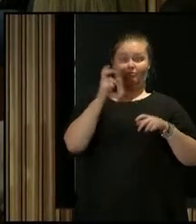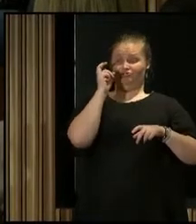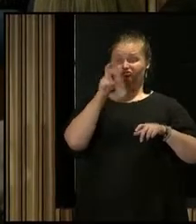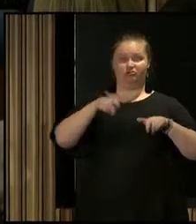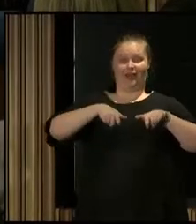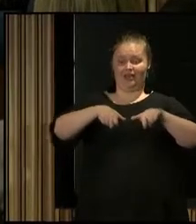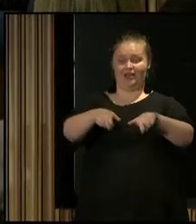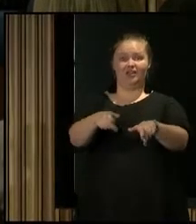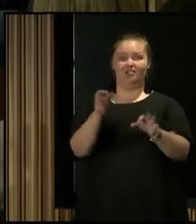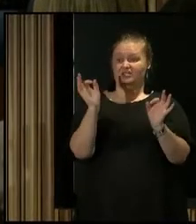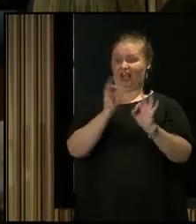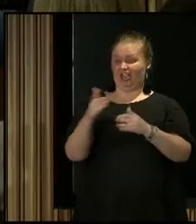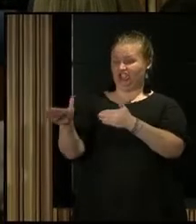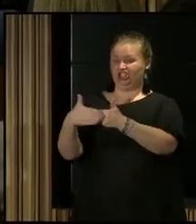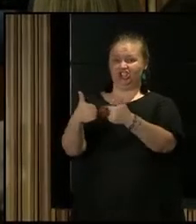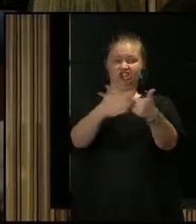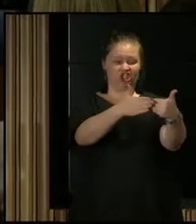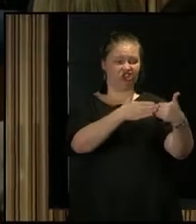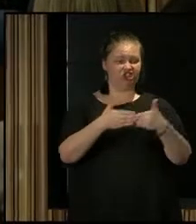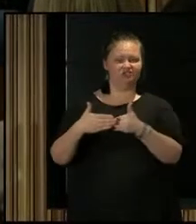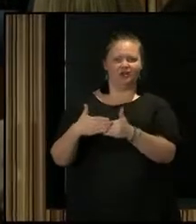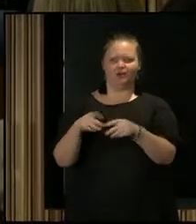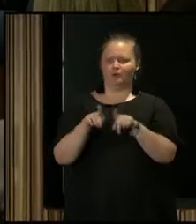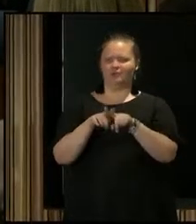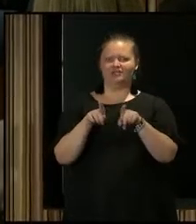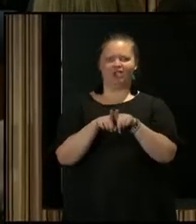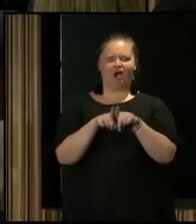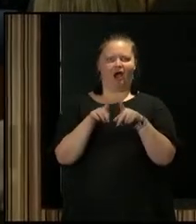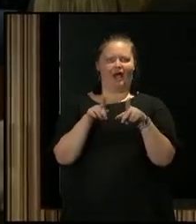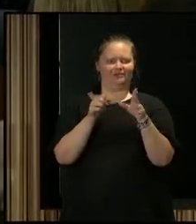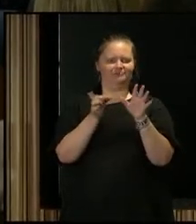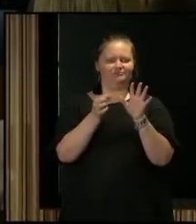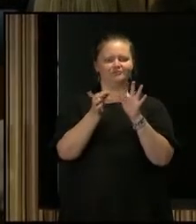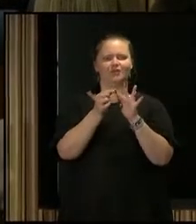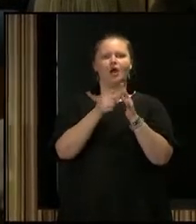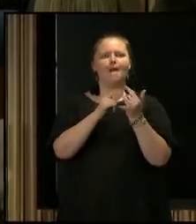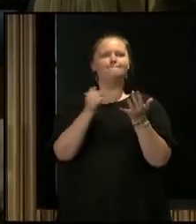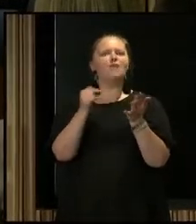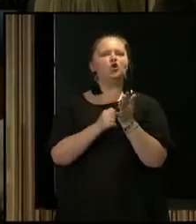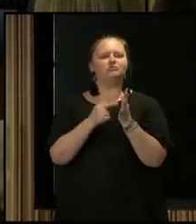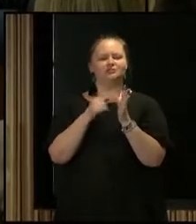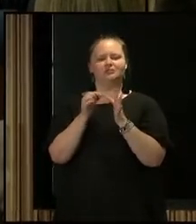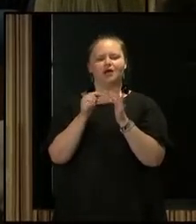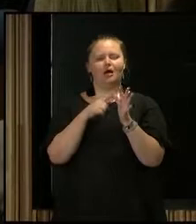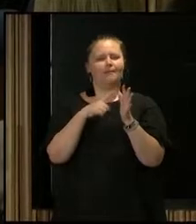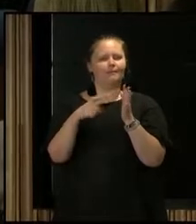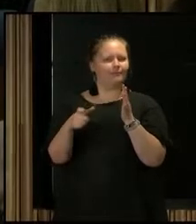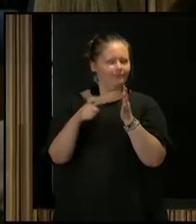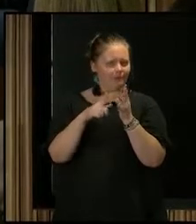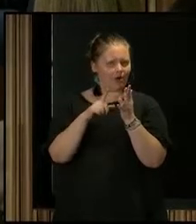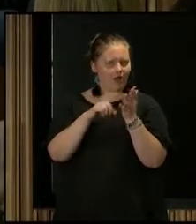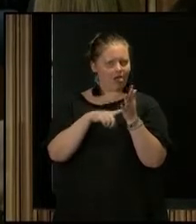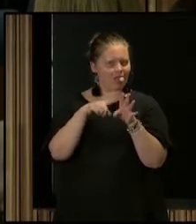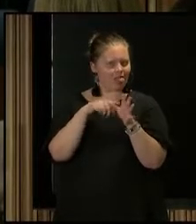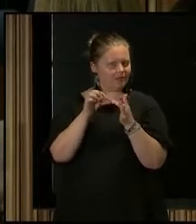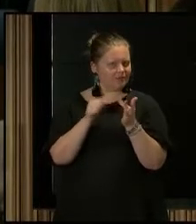street, not a thing was open. It was like post-apocalyptic scenes. And we were like, we have to get a